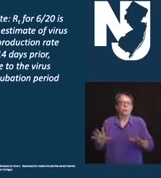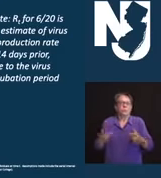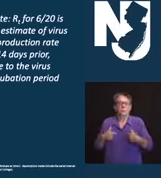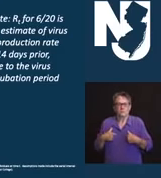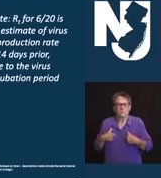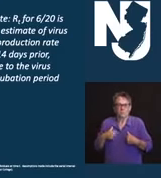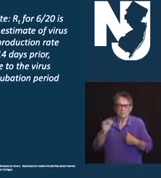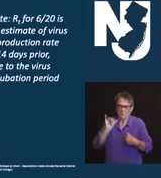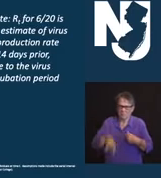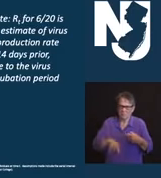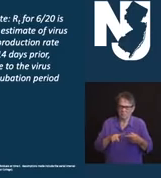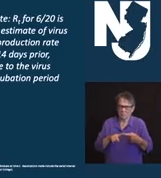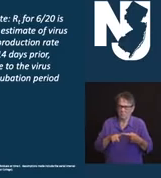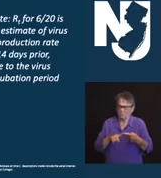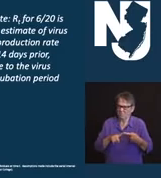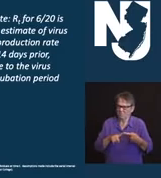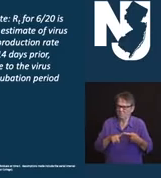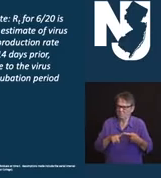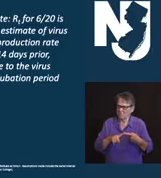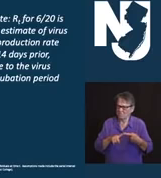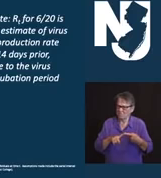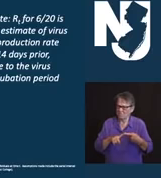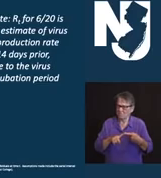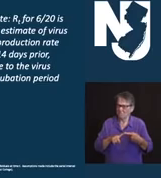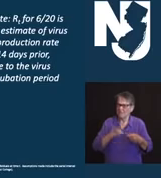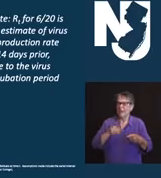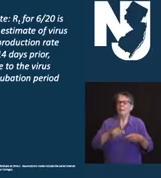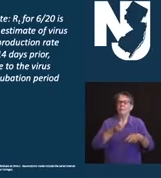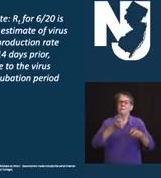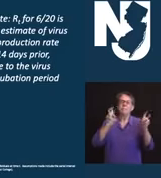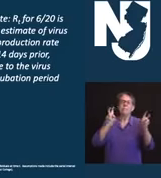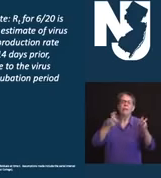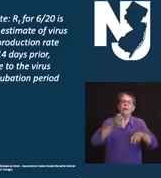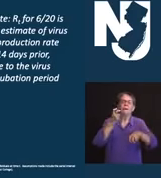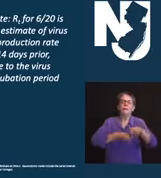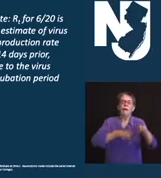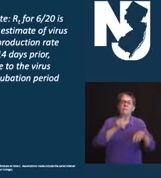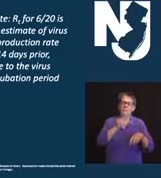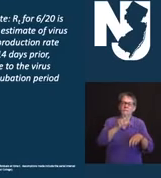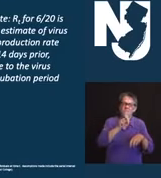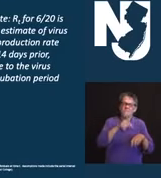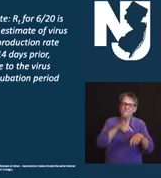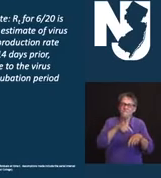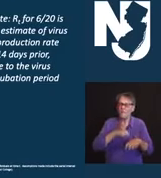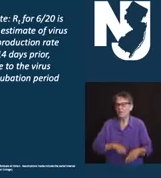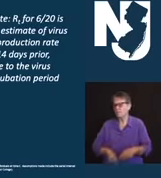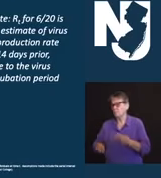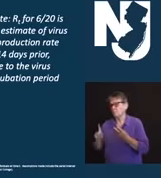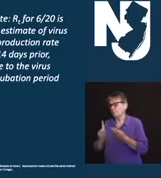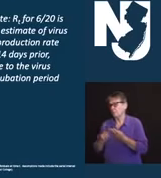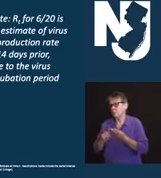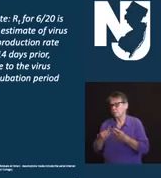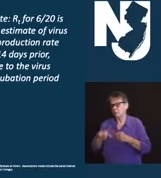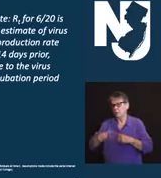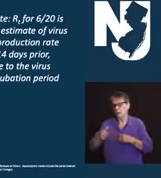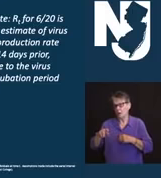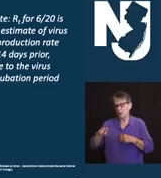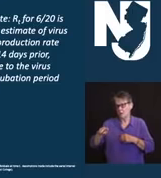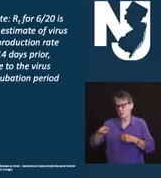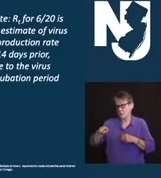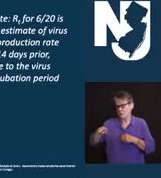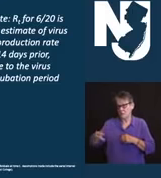Callahan and I were discussing this a few minutes ago, at viral videos of bars or beaches or boardwalks this weekend